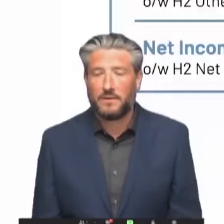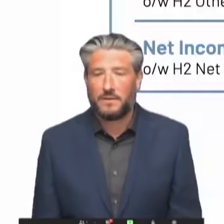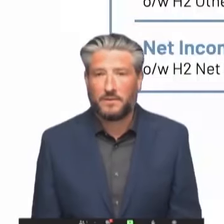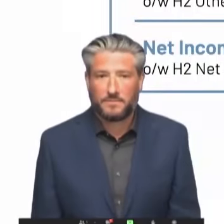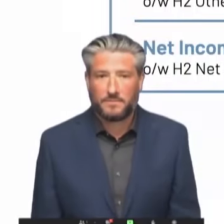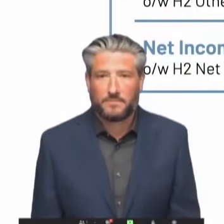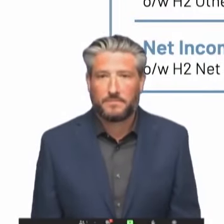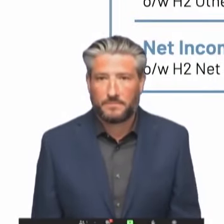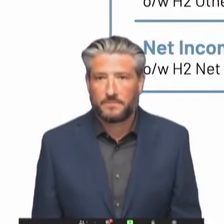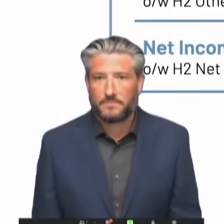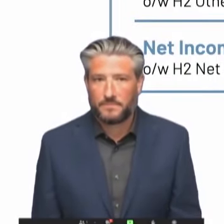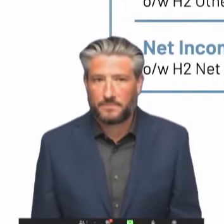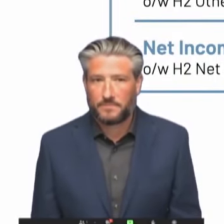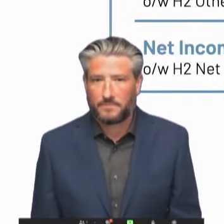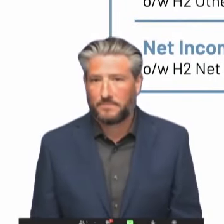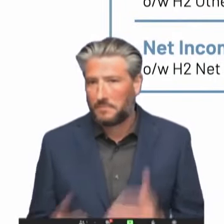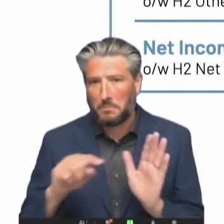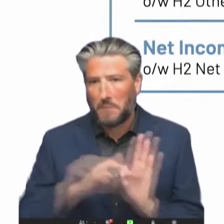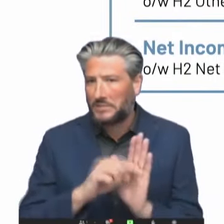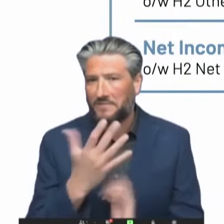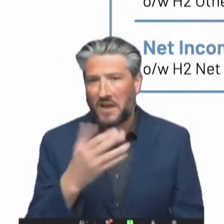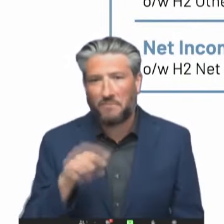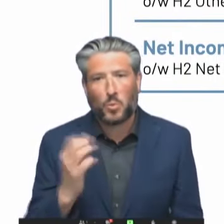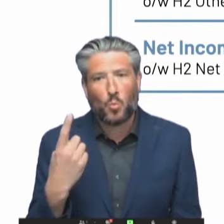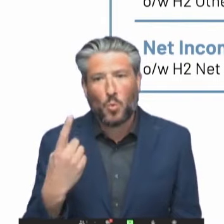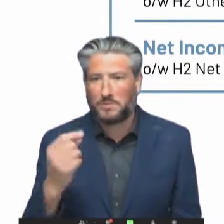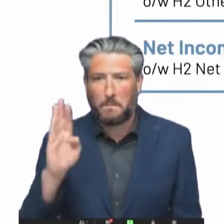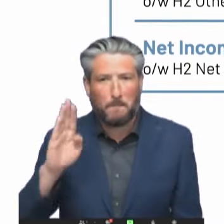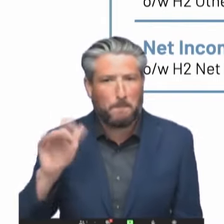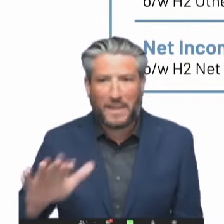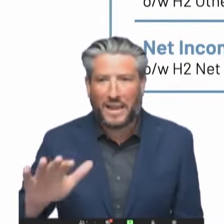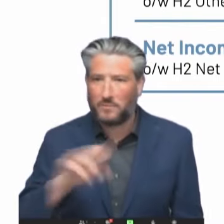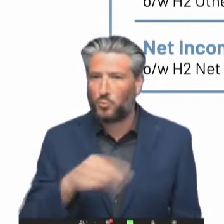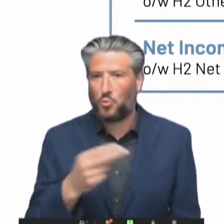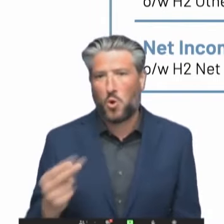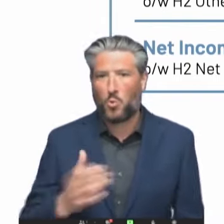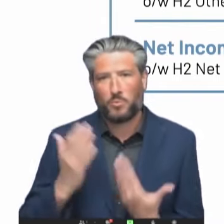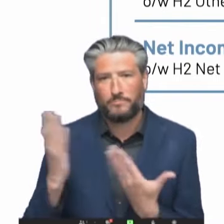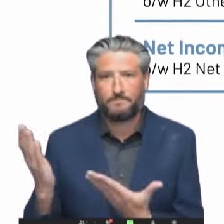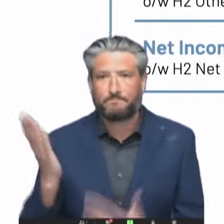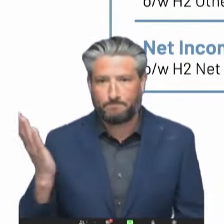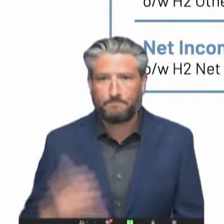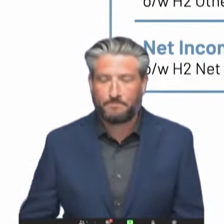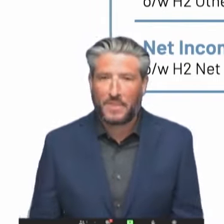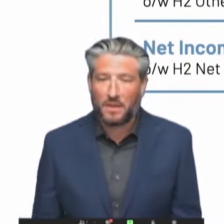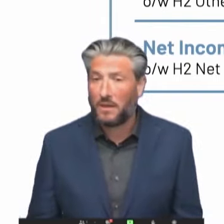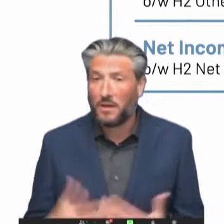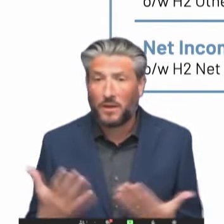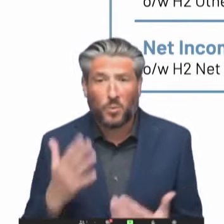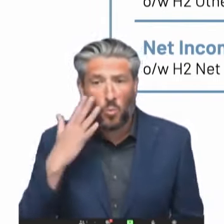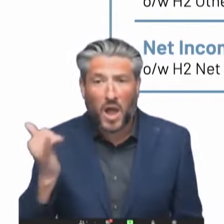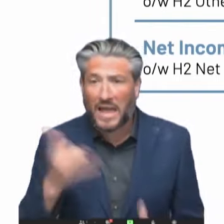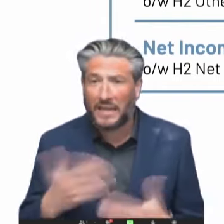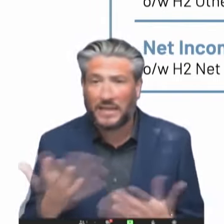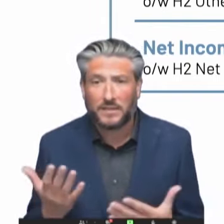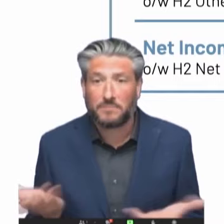5.1 billion euros in 2020, down 5 billion euros. This decrease was mainly due to Nissan's negative